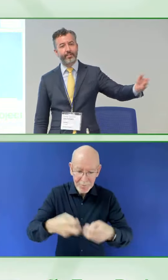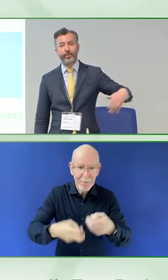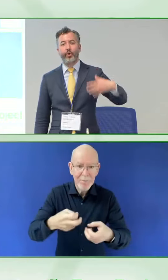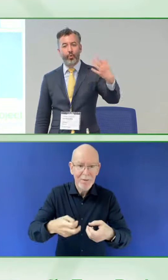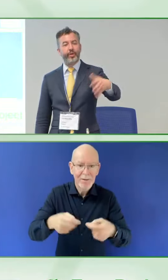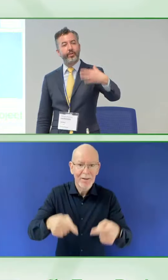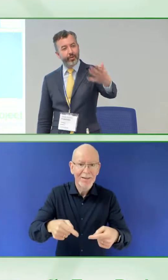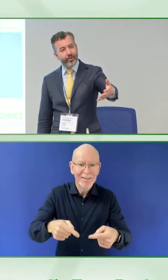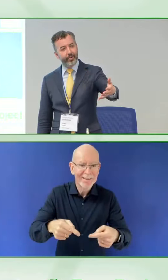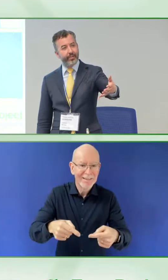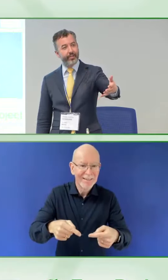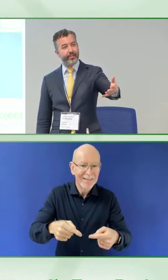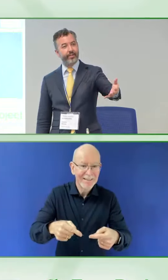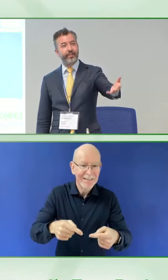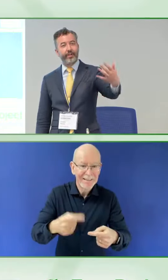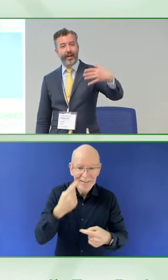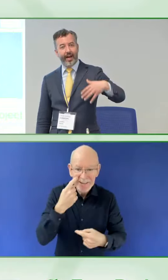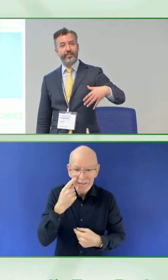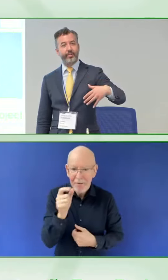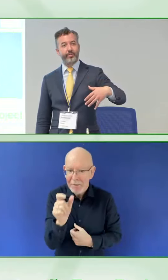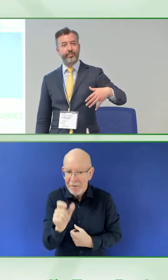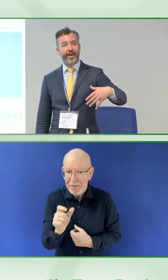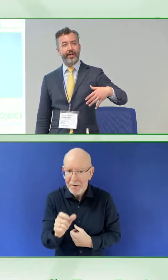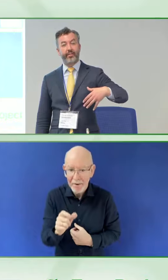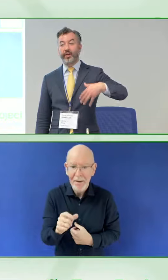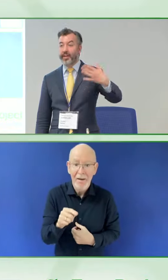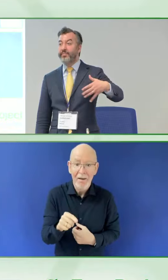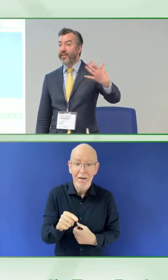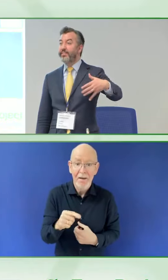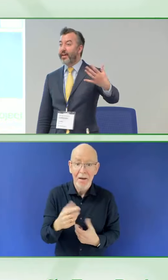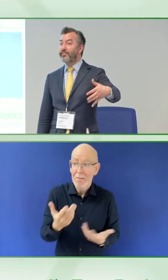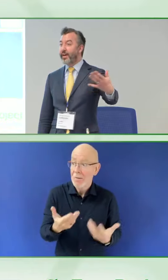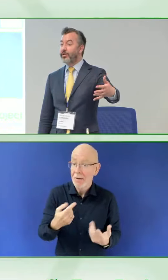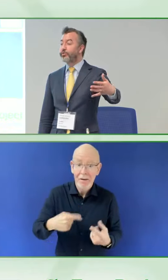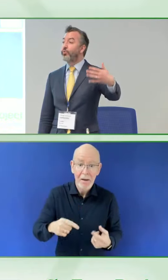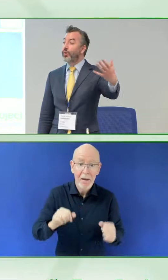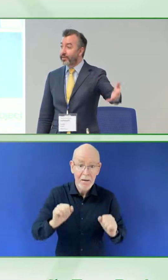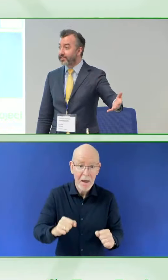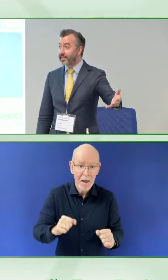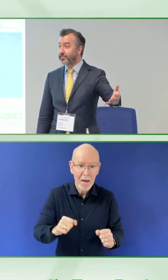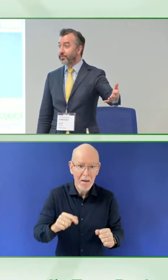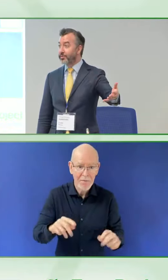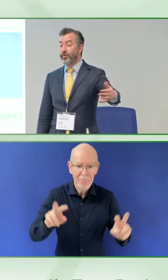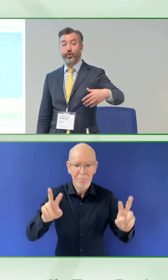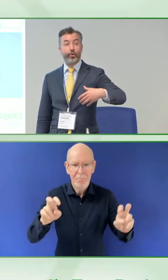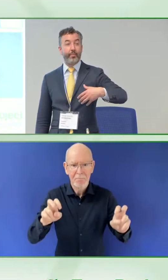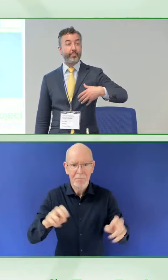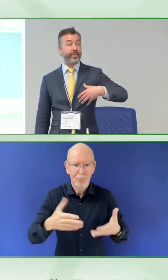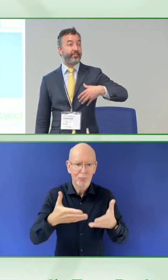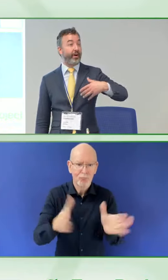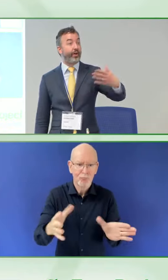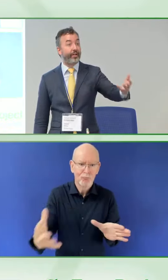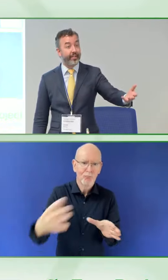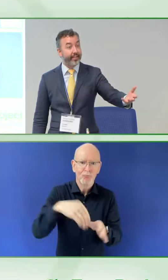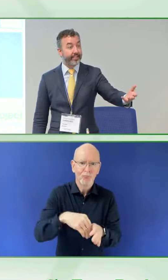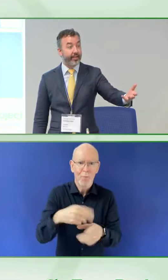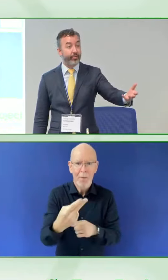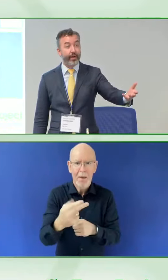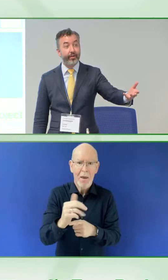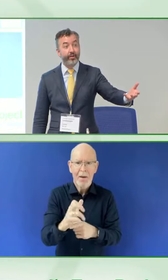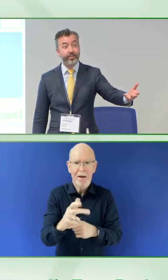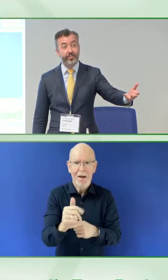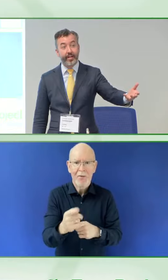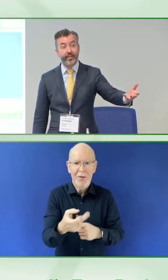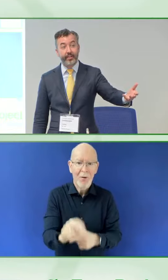are inaccessible. We could have an inclusive hackathon if the event venues were accessible, or maybe if architects